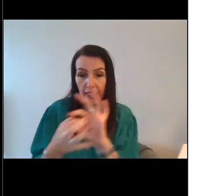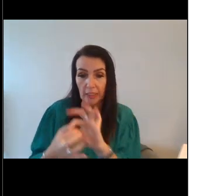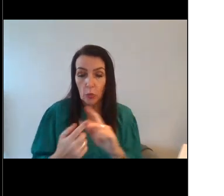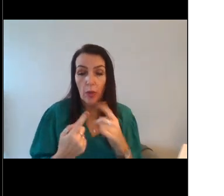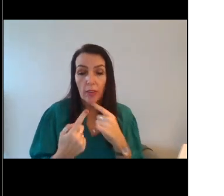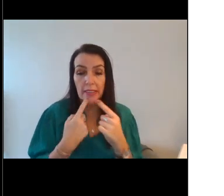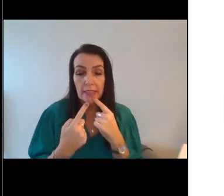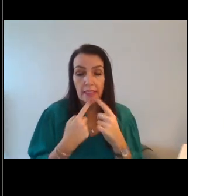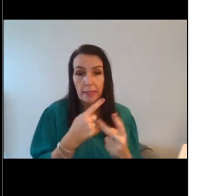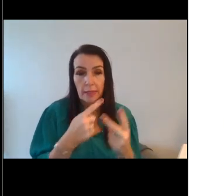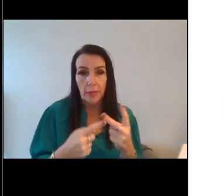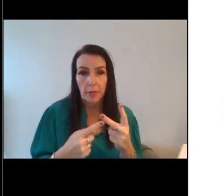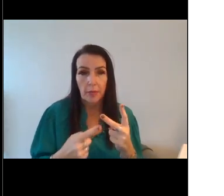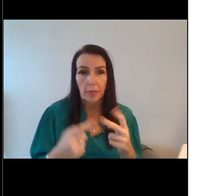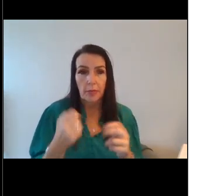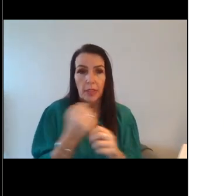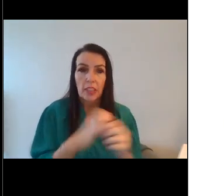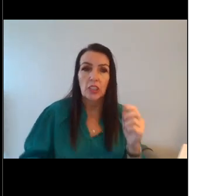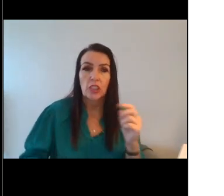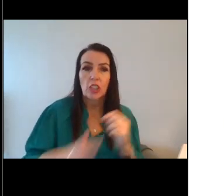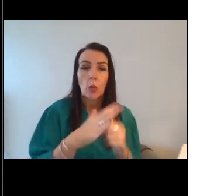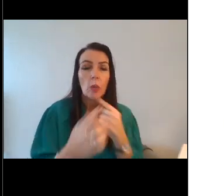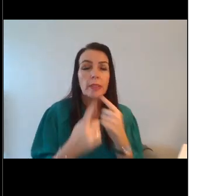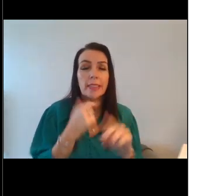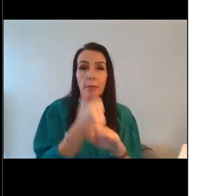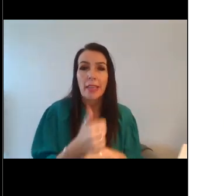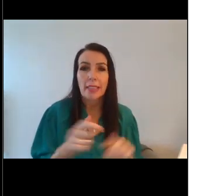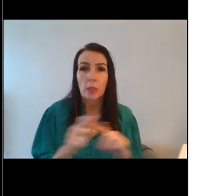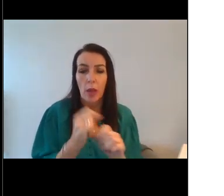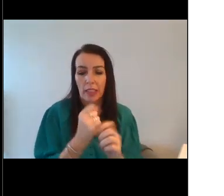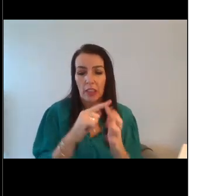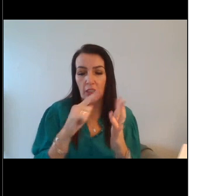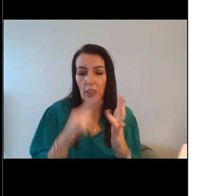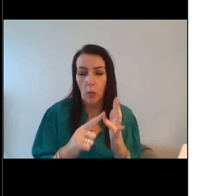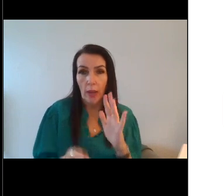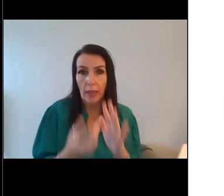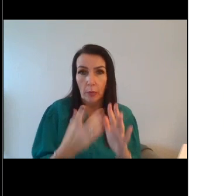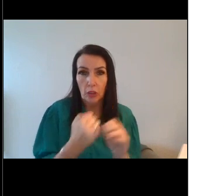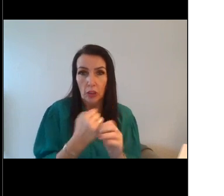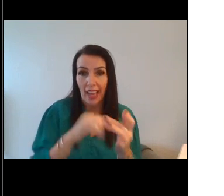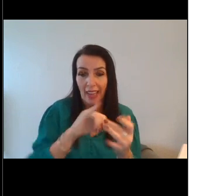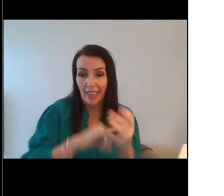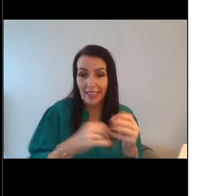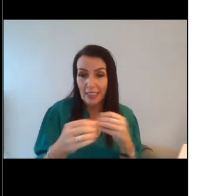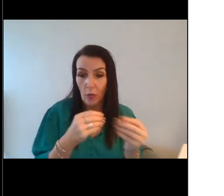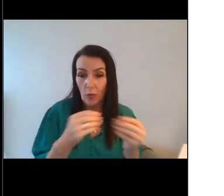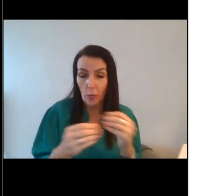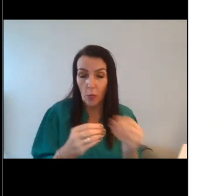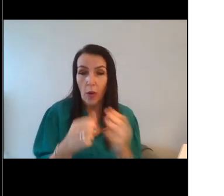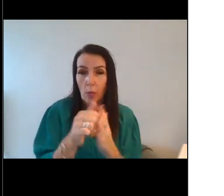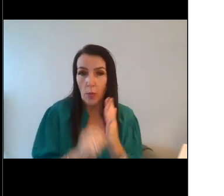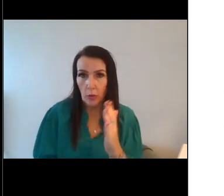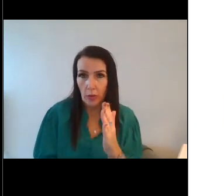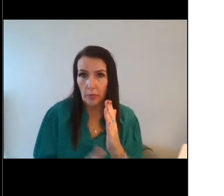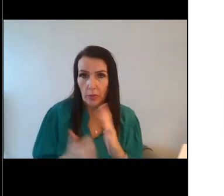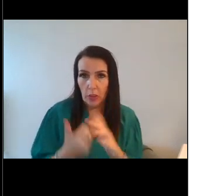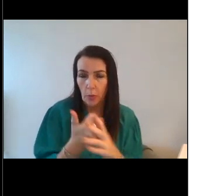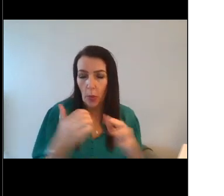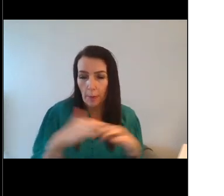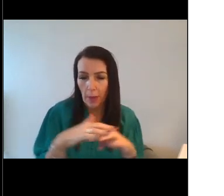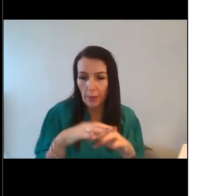held. We also provided the data as geodatabases that could be loaded into GIS software packages or programs to support mapping and